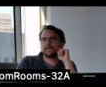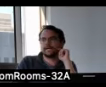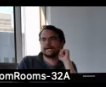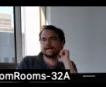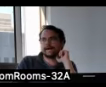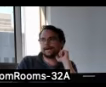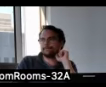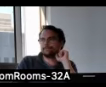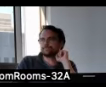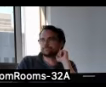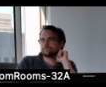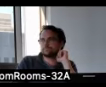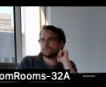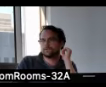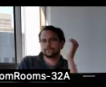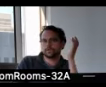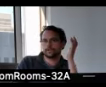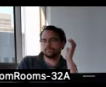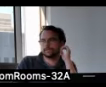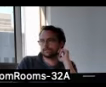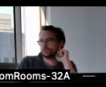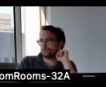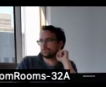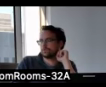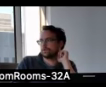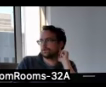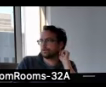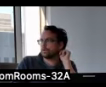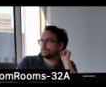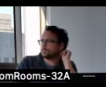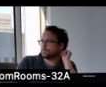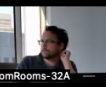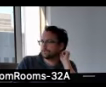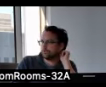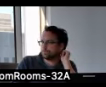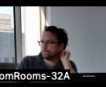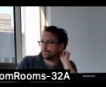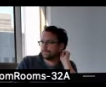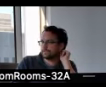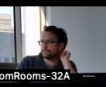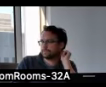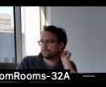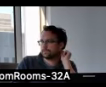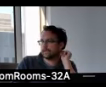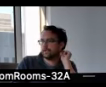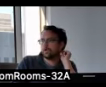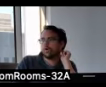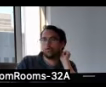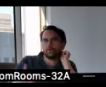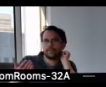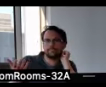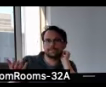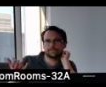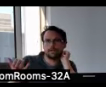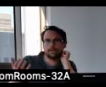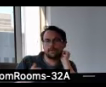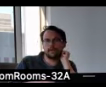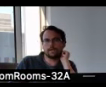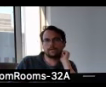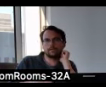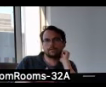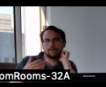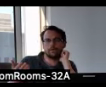difference. So that's sort of like almost like similar to like a corporate foundation or something like that, or that mission